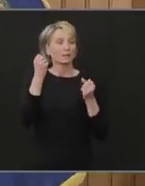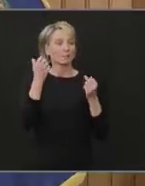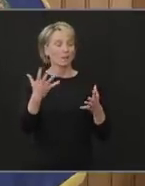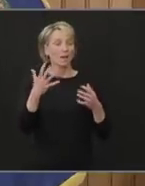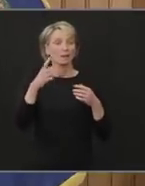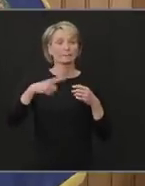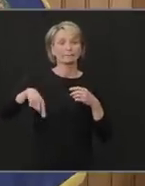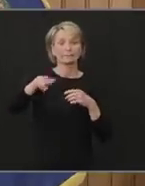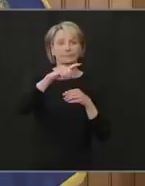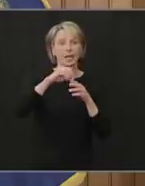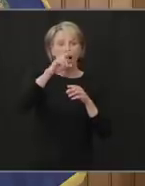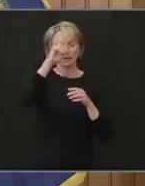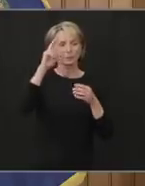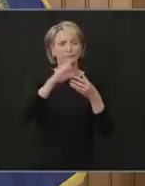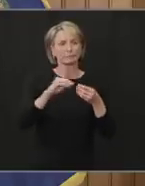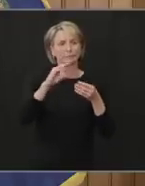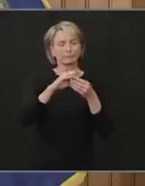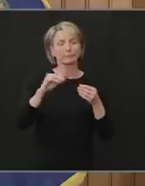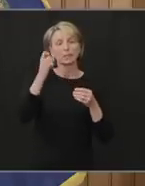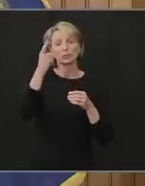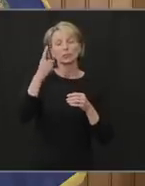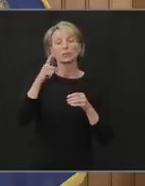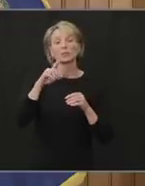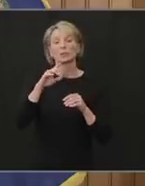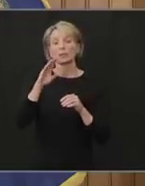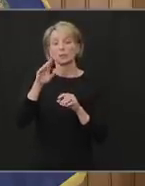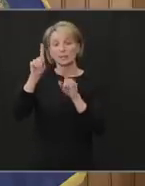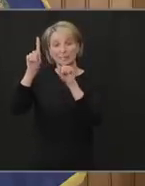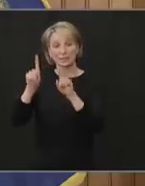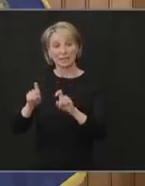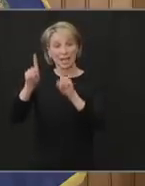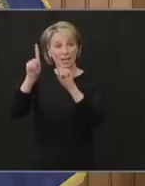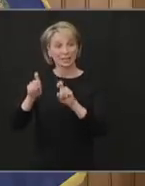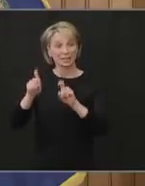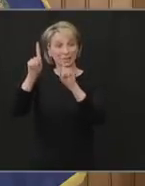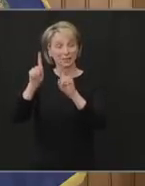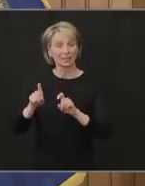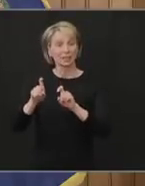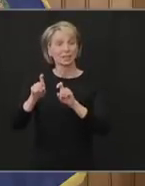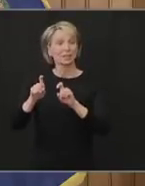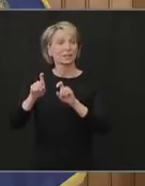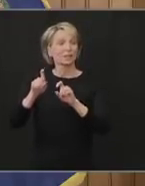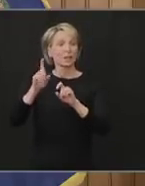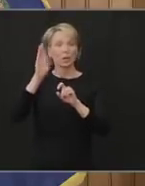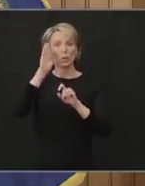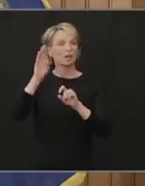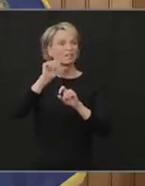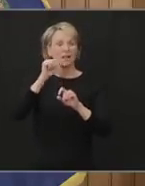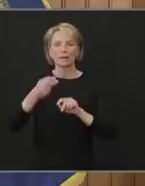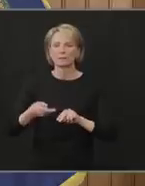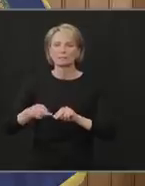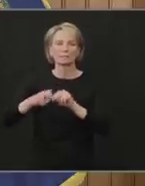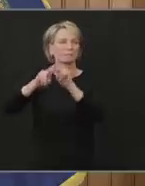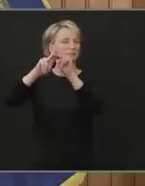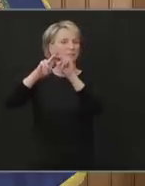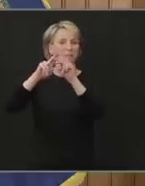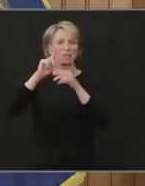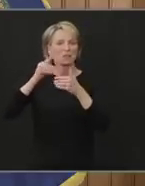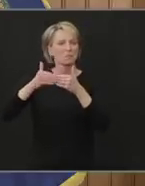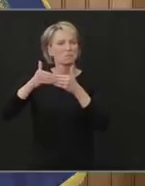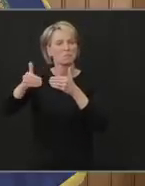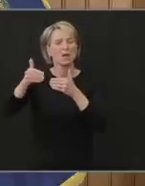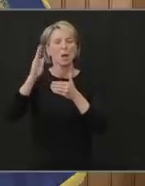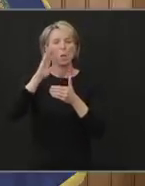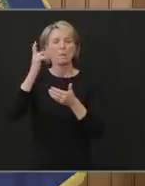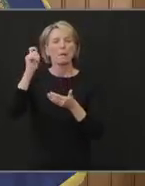hospitals that the testing will not be going up for the near term, and may slow up just a little bit, and our senators